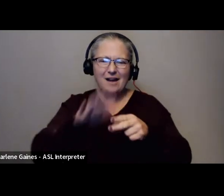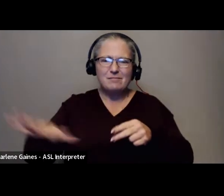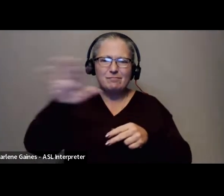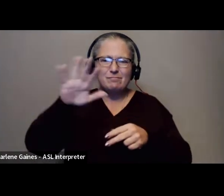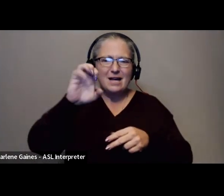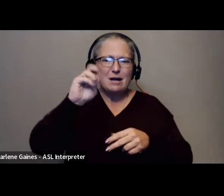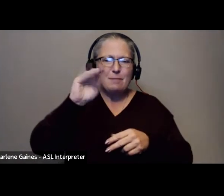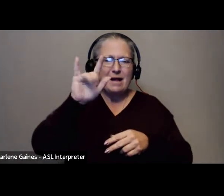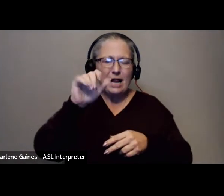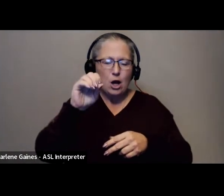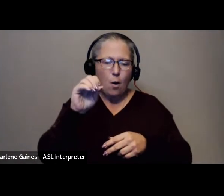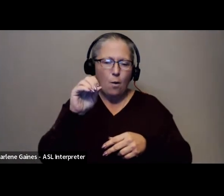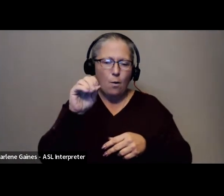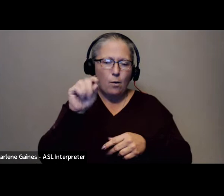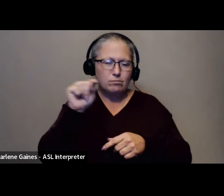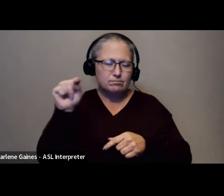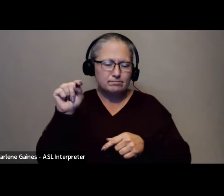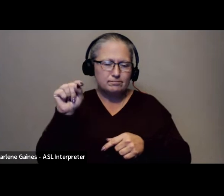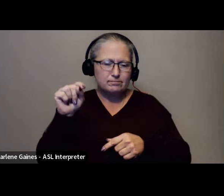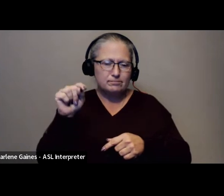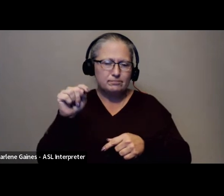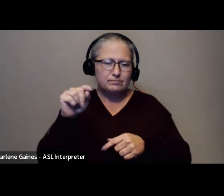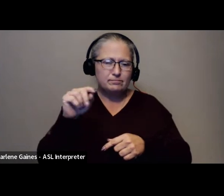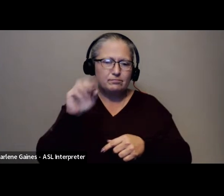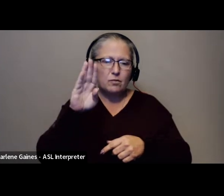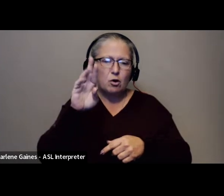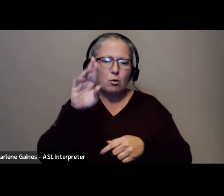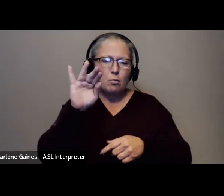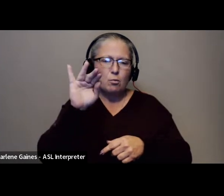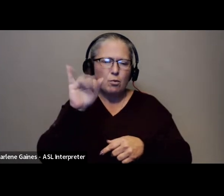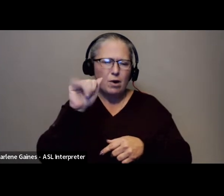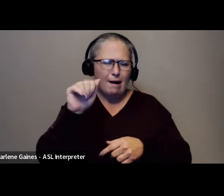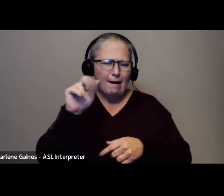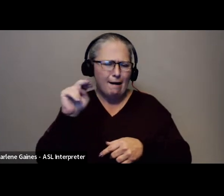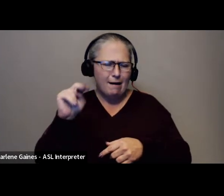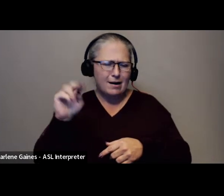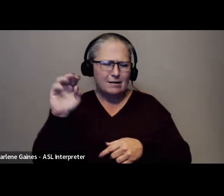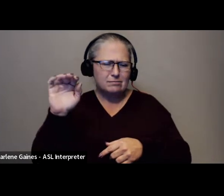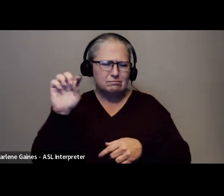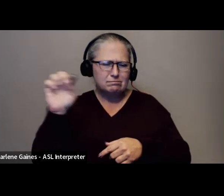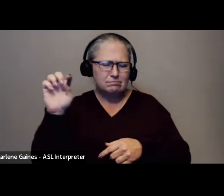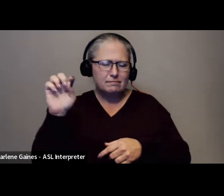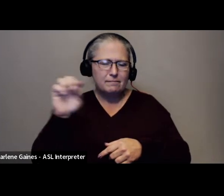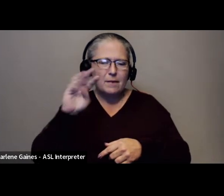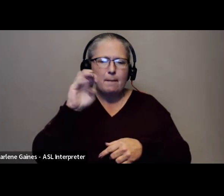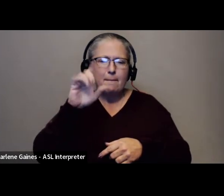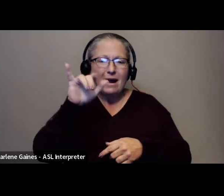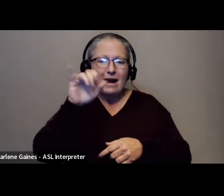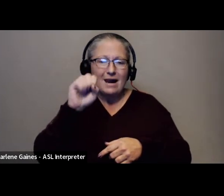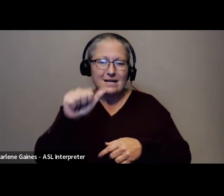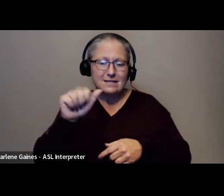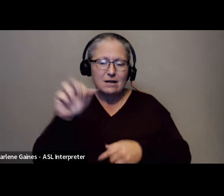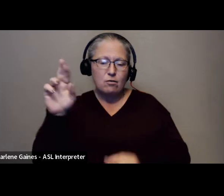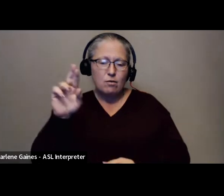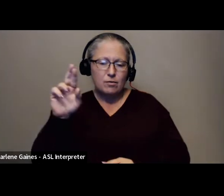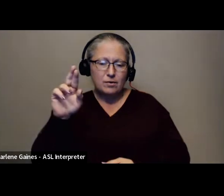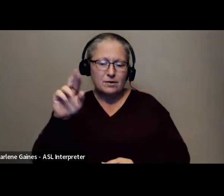Emilio Decourt, Brian Yi, Melissa